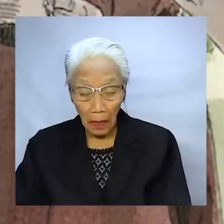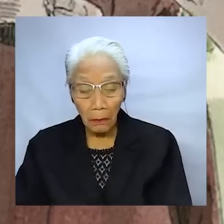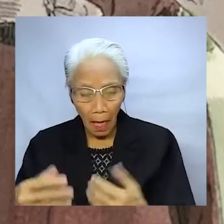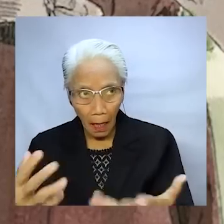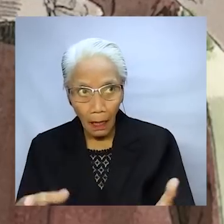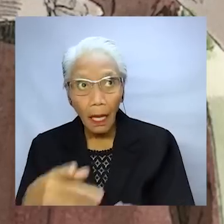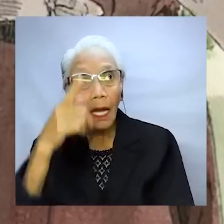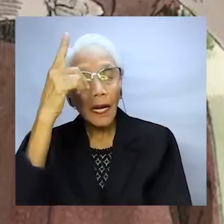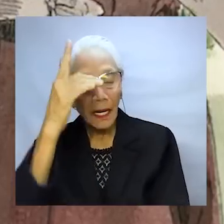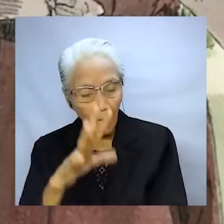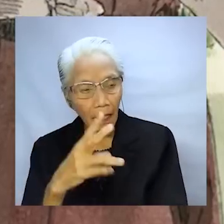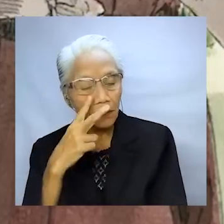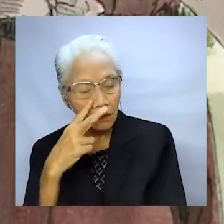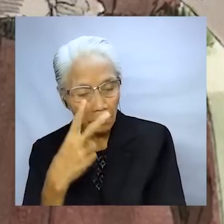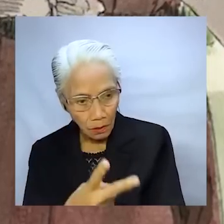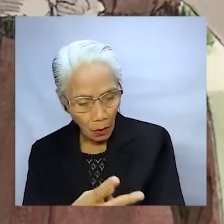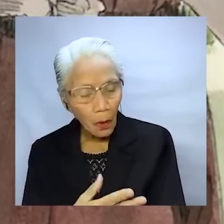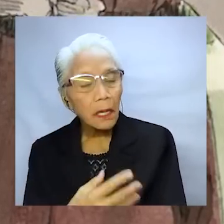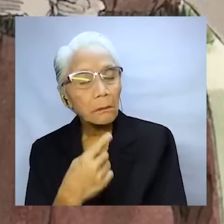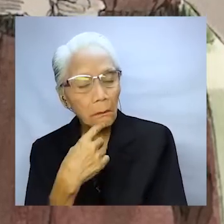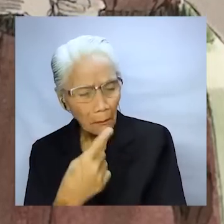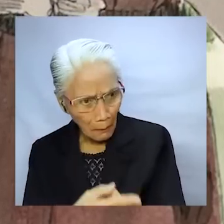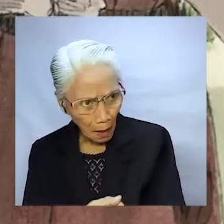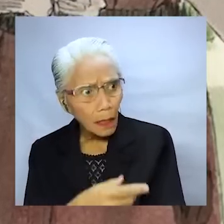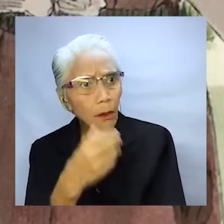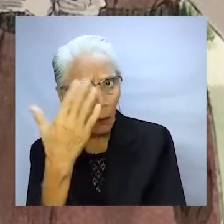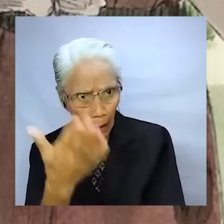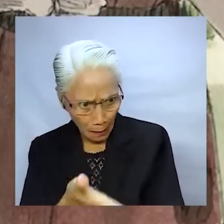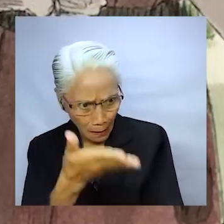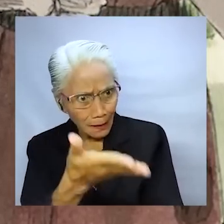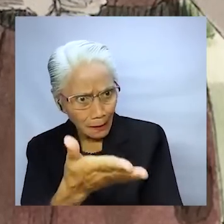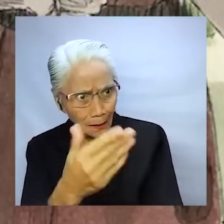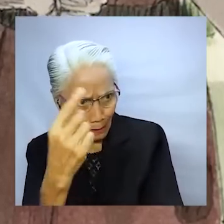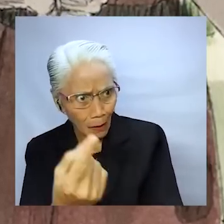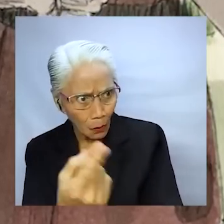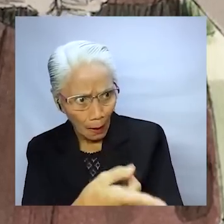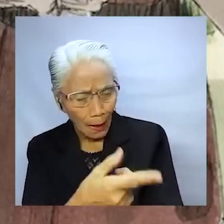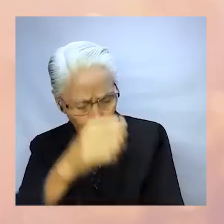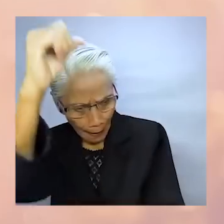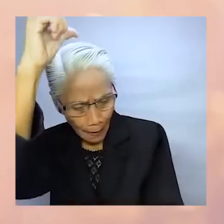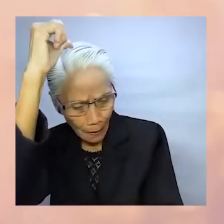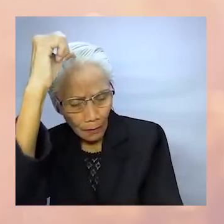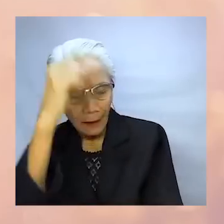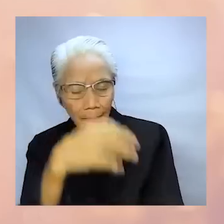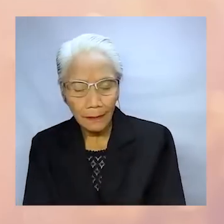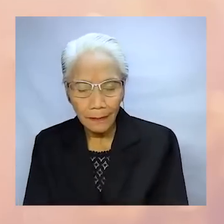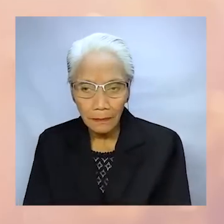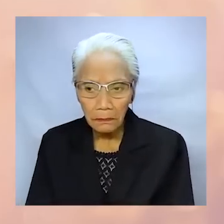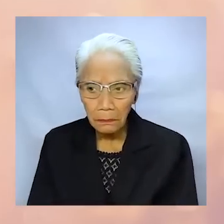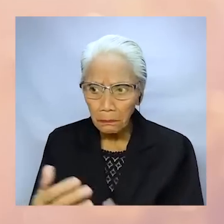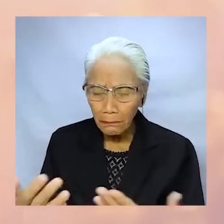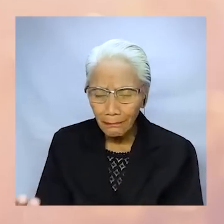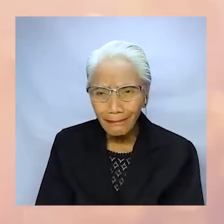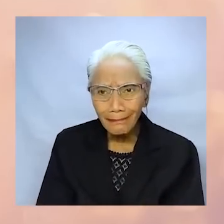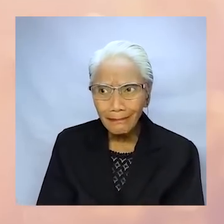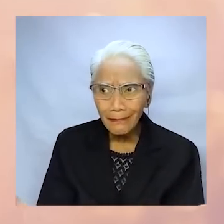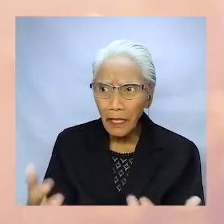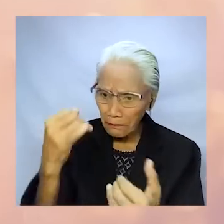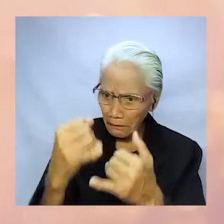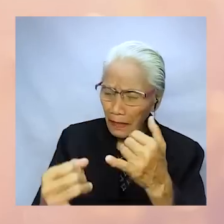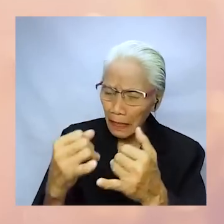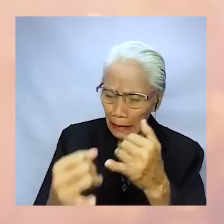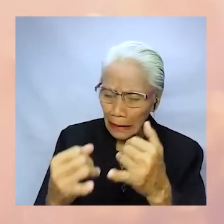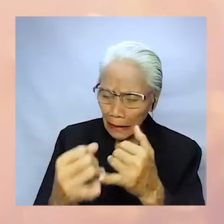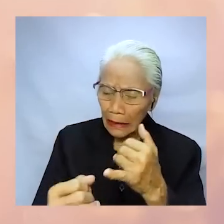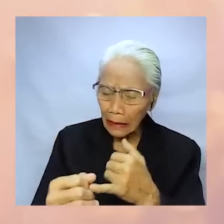one. And God told Samuel, "This is the one, anoint him." Finally, Samuel